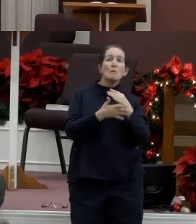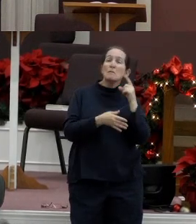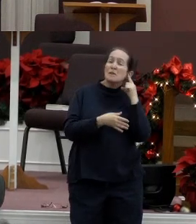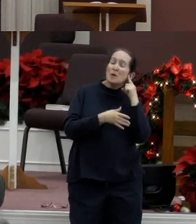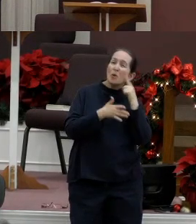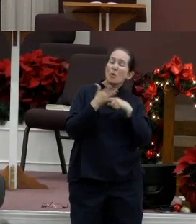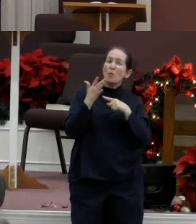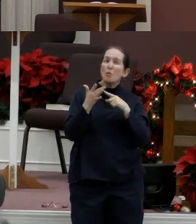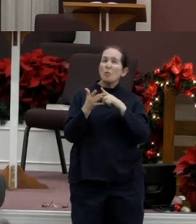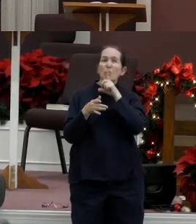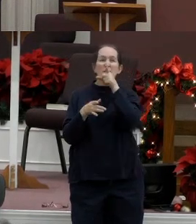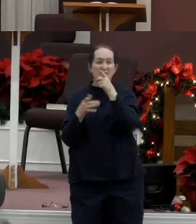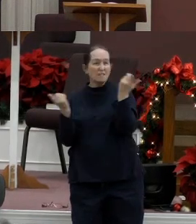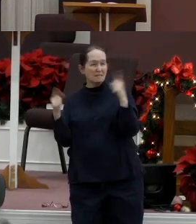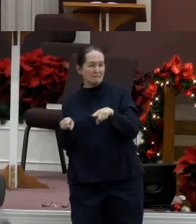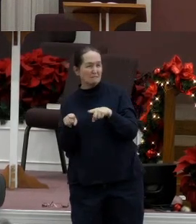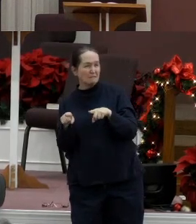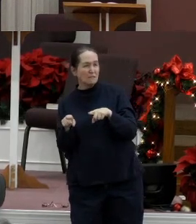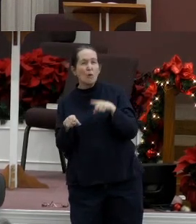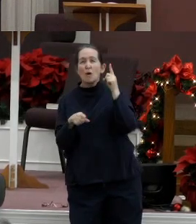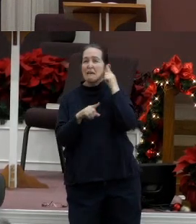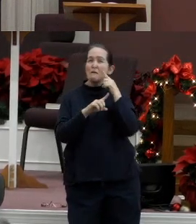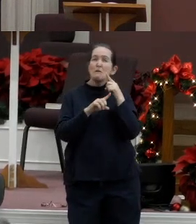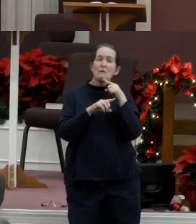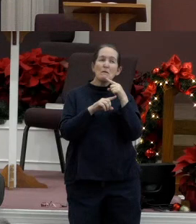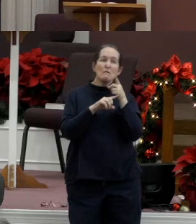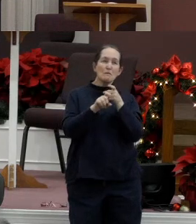is actually going on or hear from someone else.